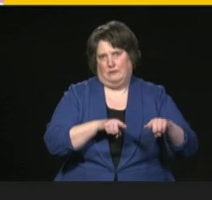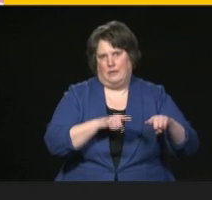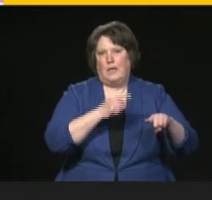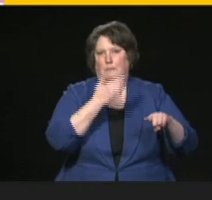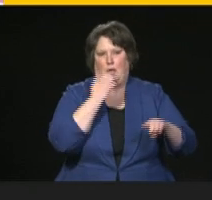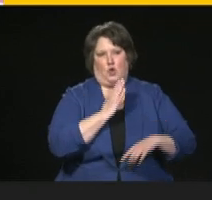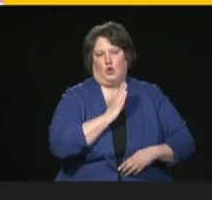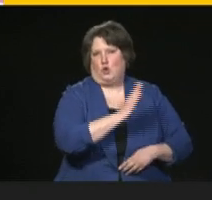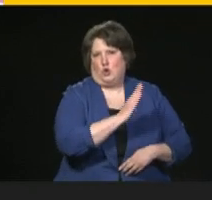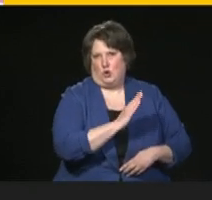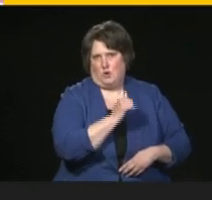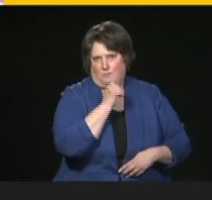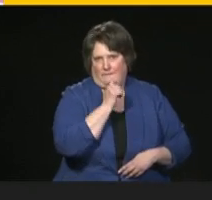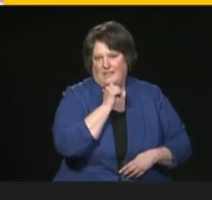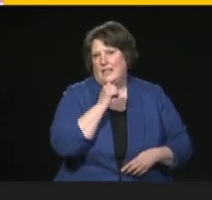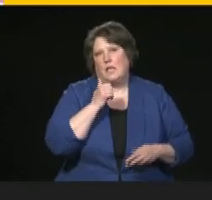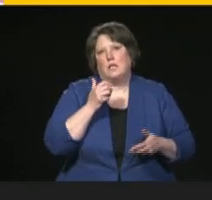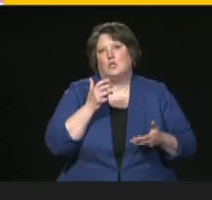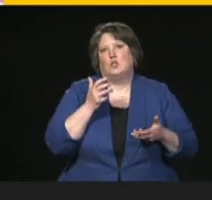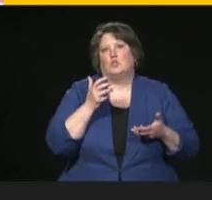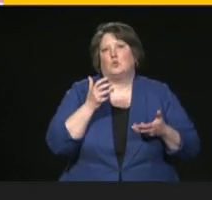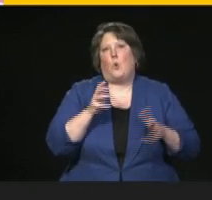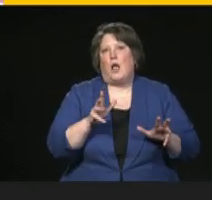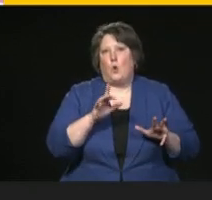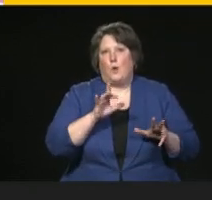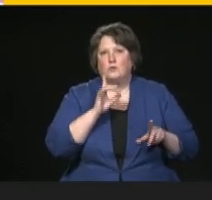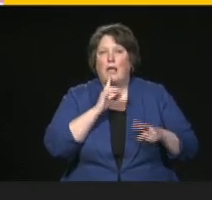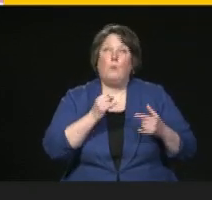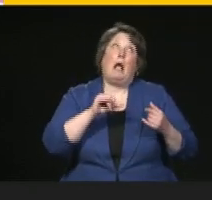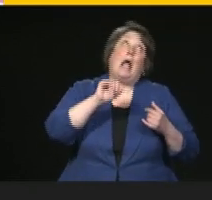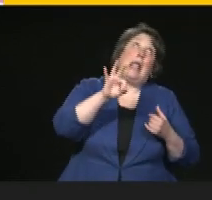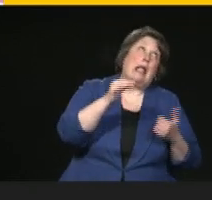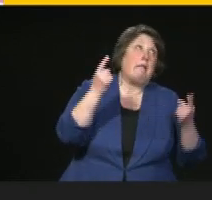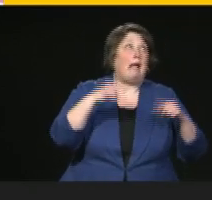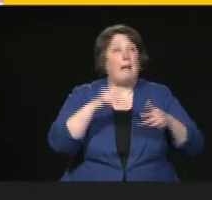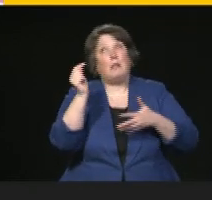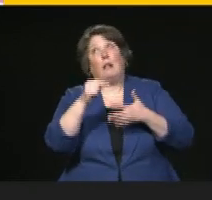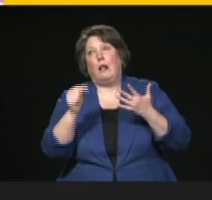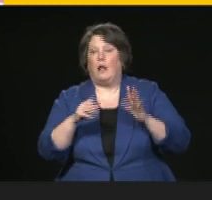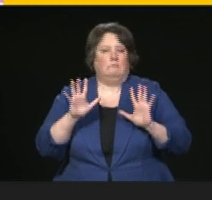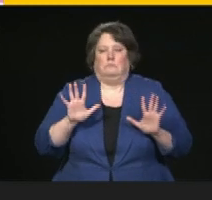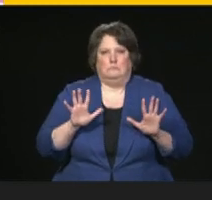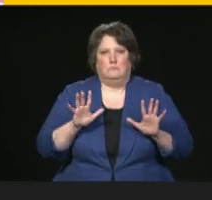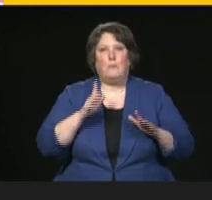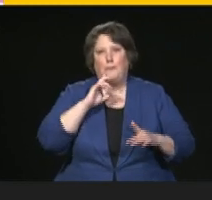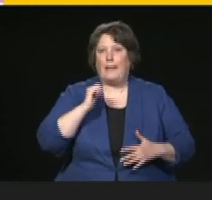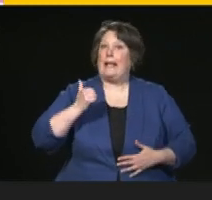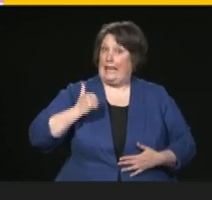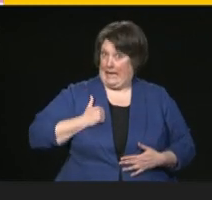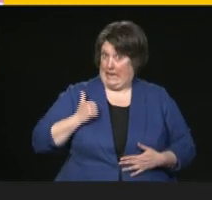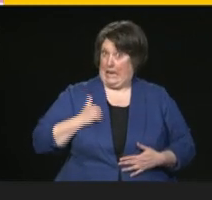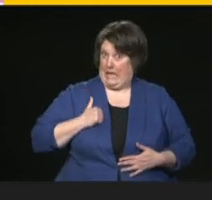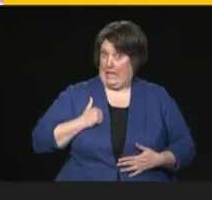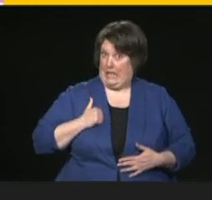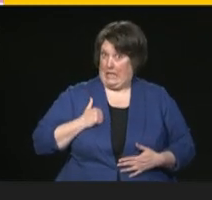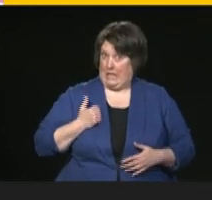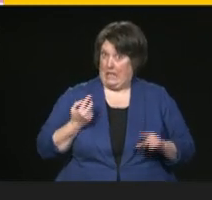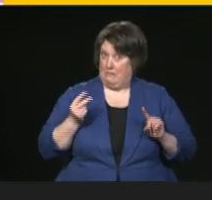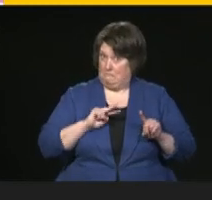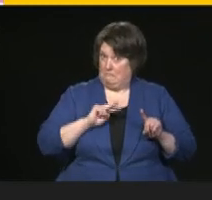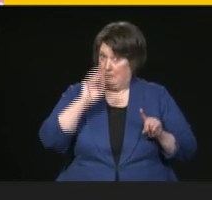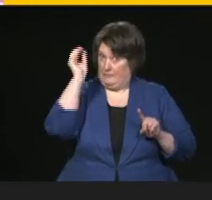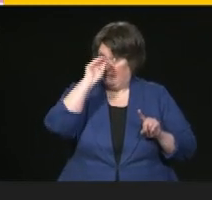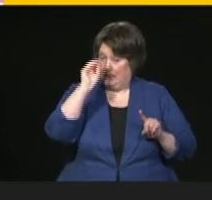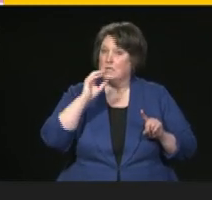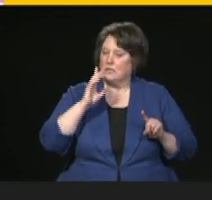in hypotheticals. But let me be clear about Canada's position, which is it is important for us to abide